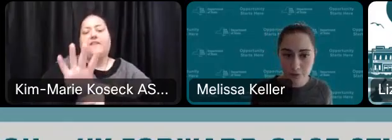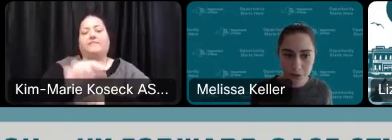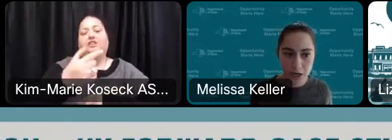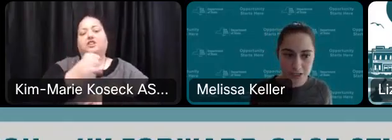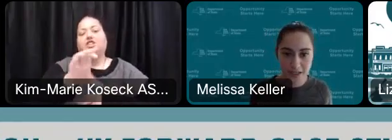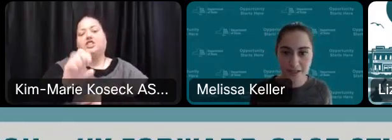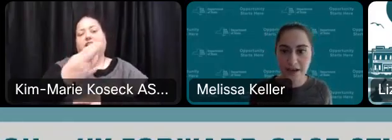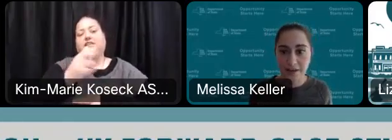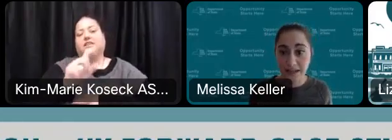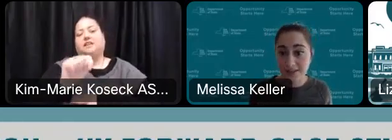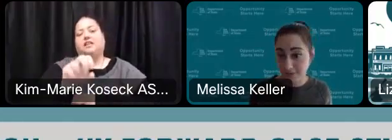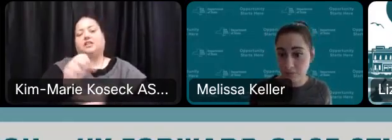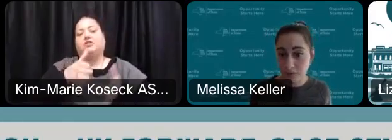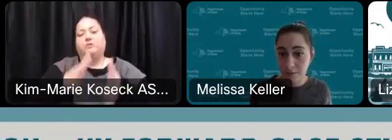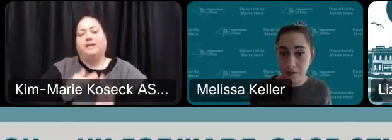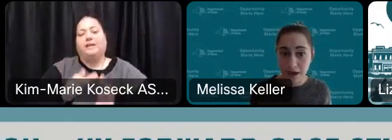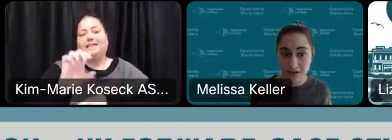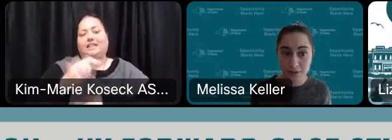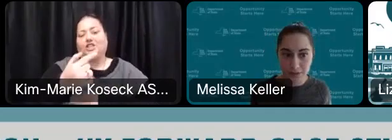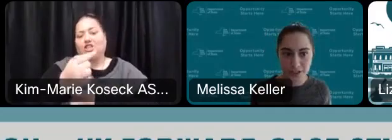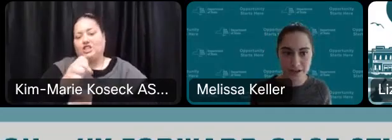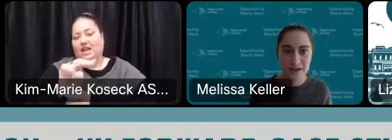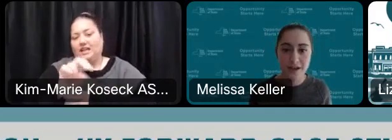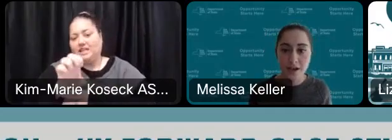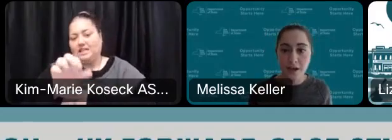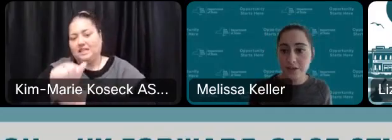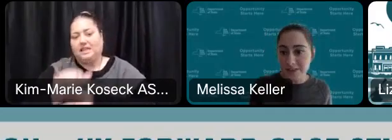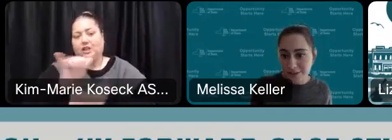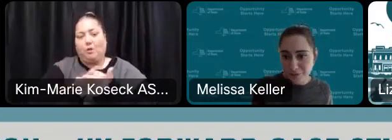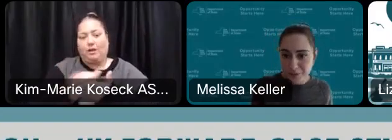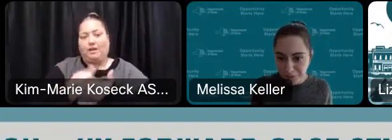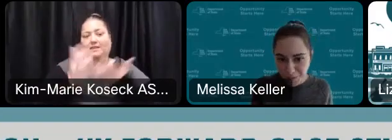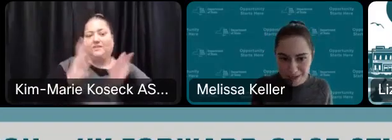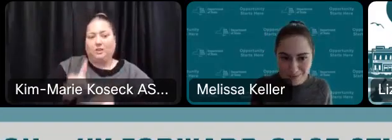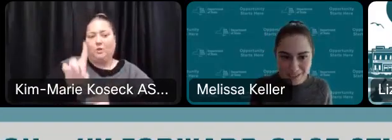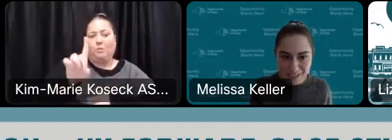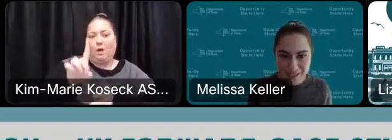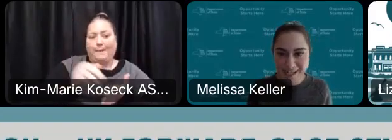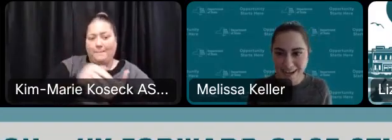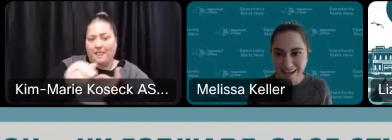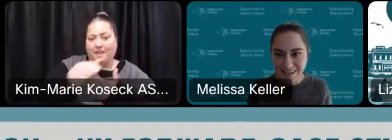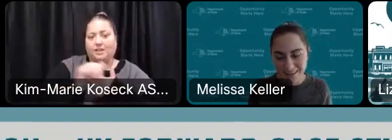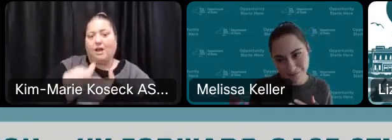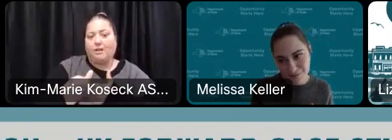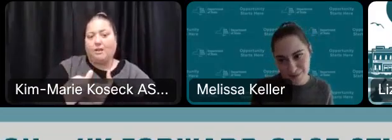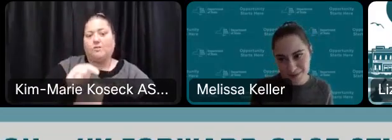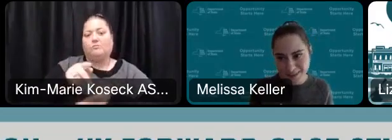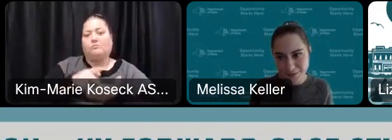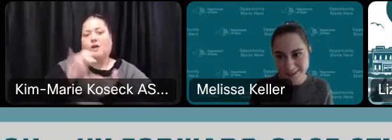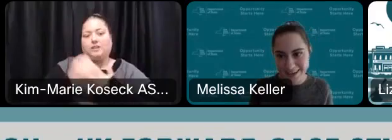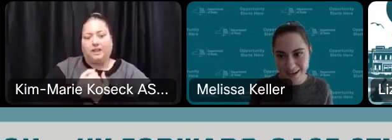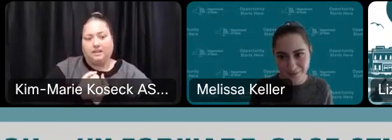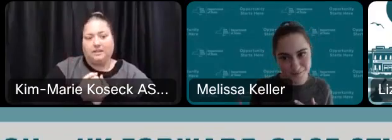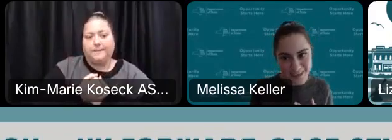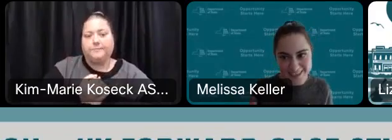York Forward project that is coming up on completion. You can see from the before image here that the building